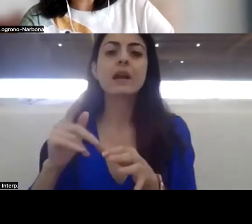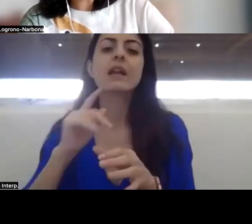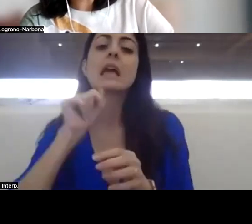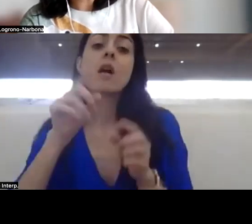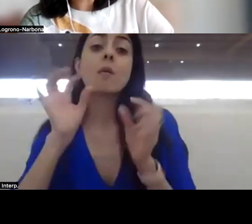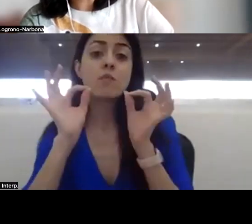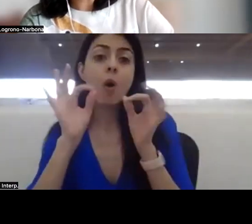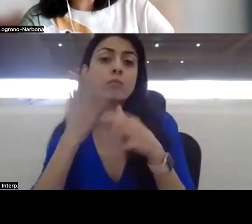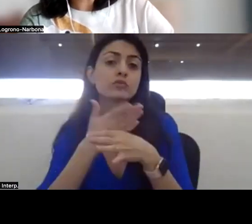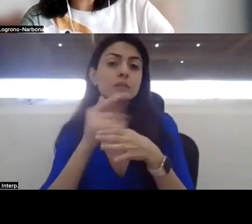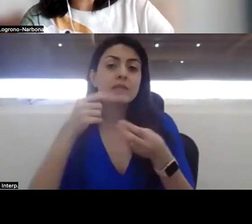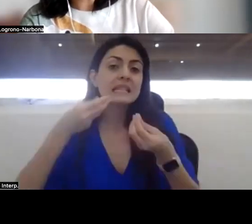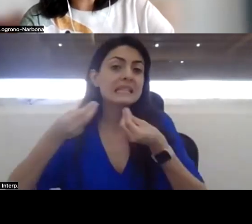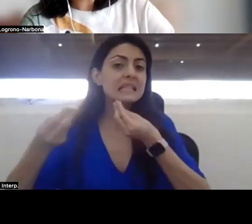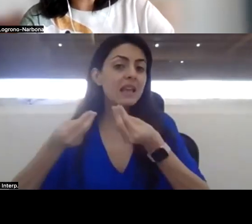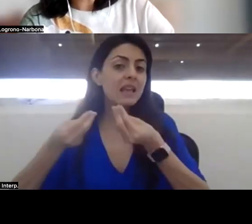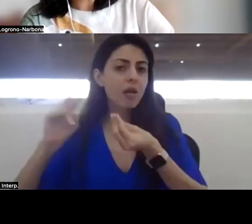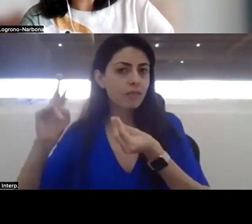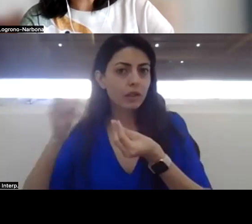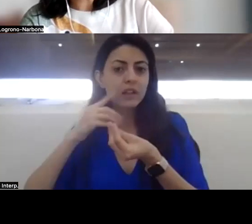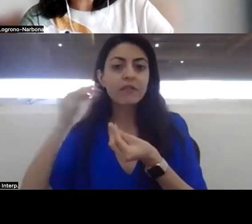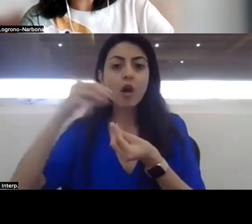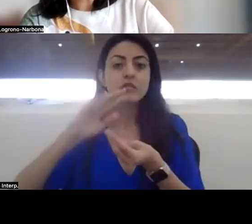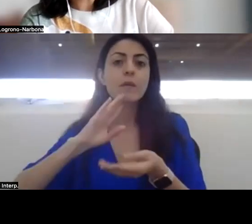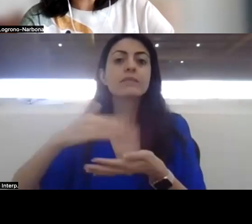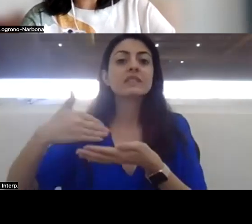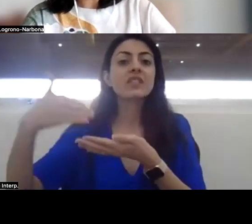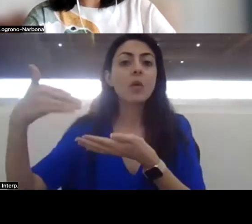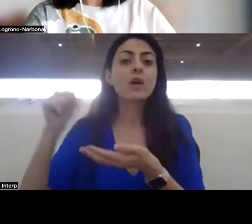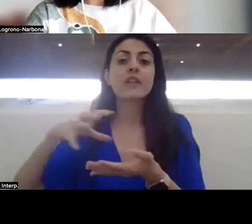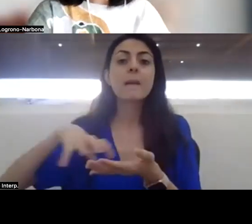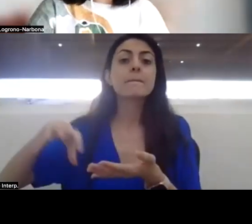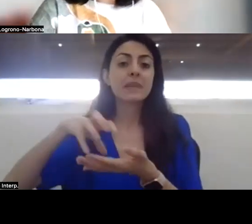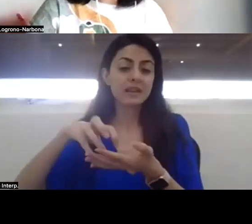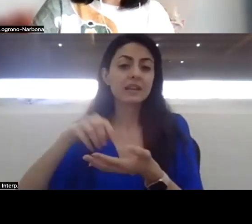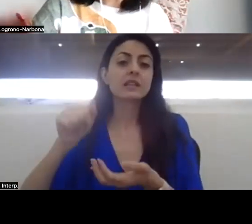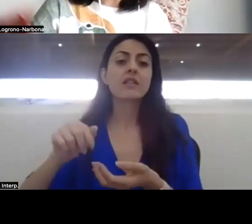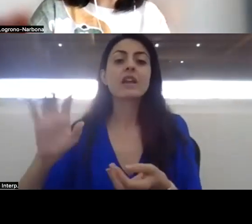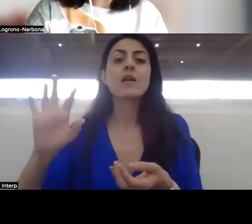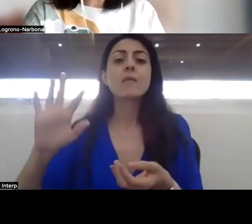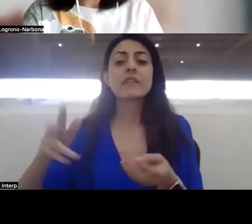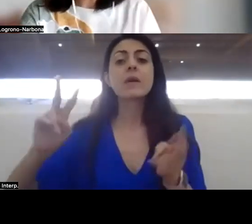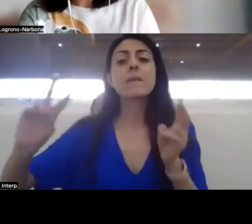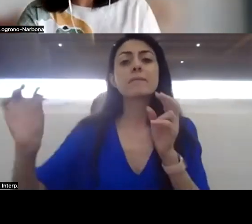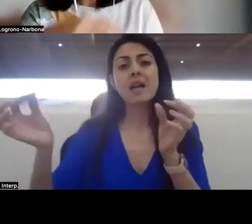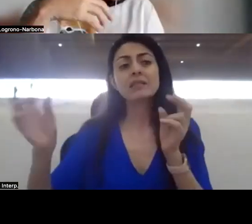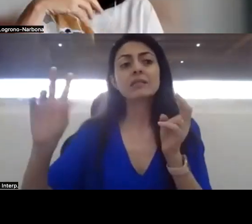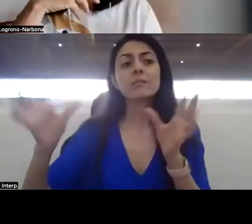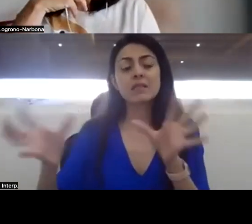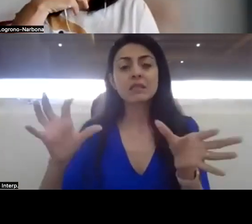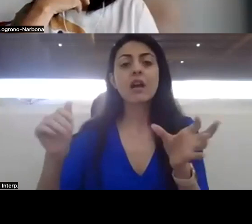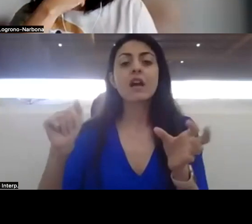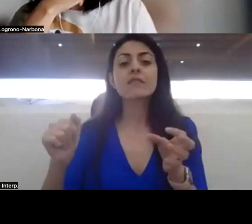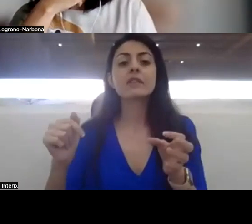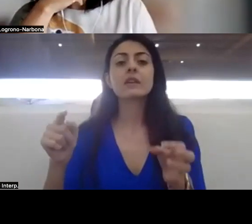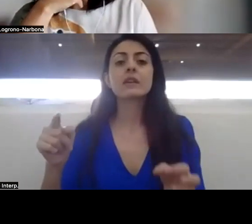provide services which are decentralized and accessible, not necessarily only specialized services, but even proximity services. I mean,